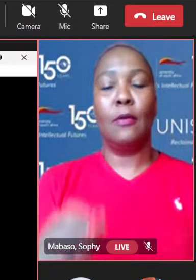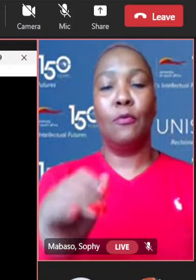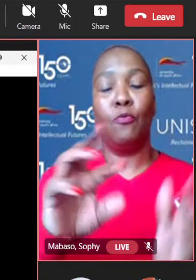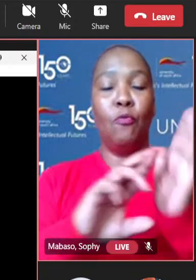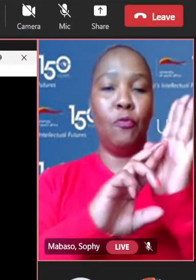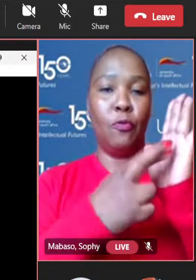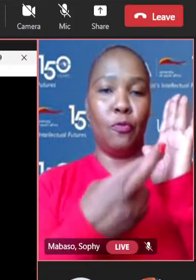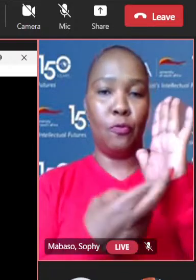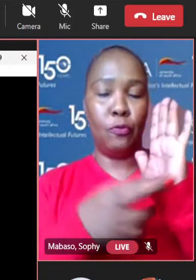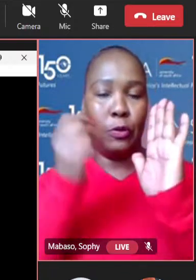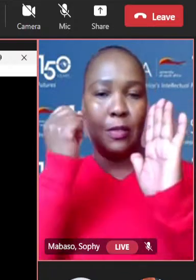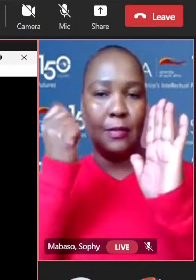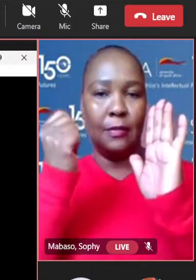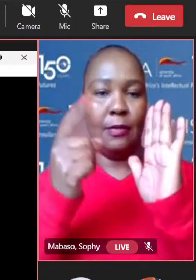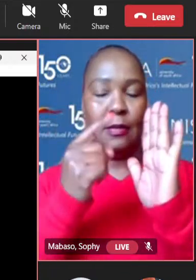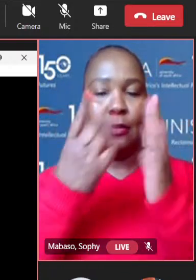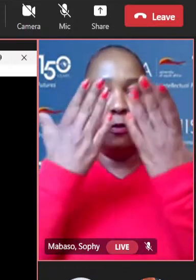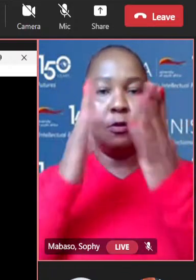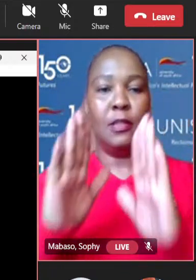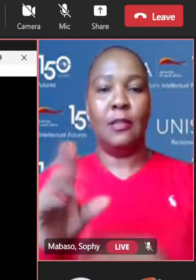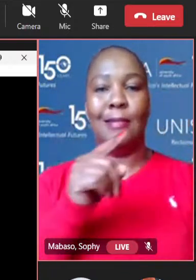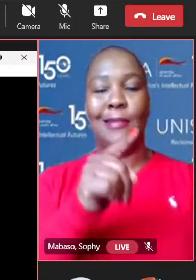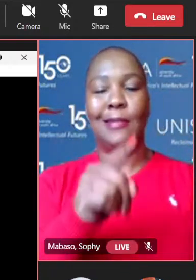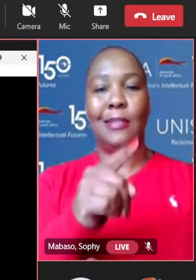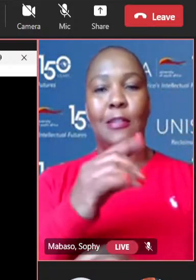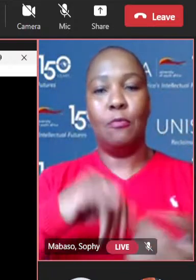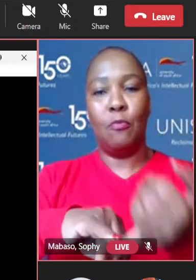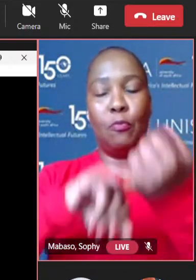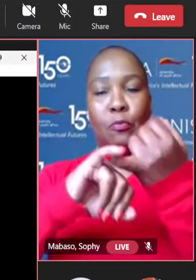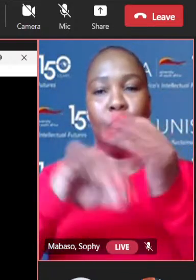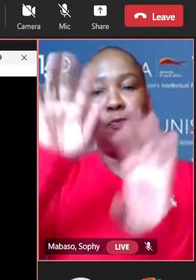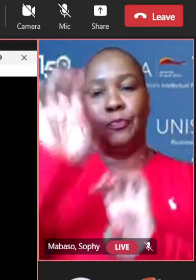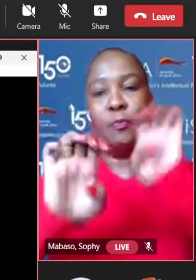as a student in these student module evaluations.